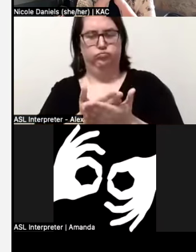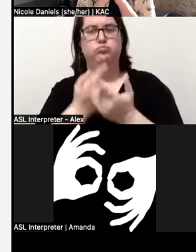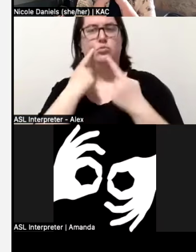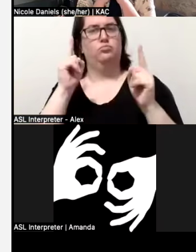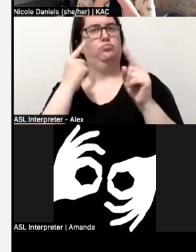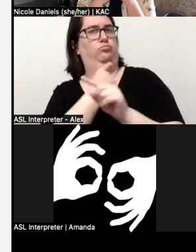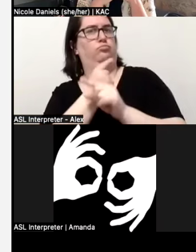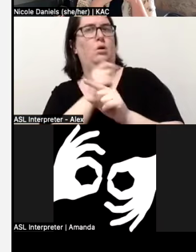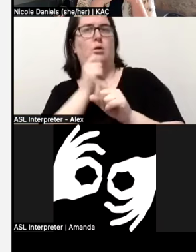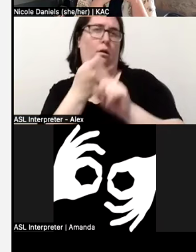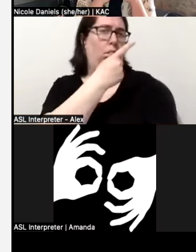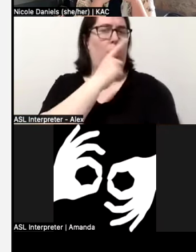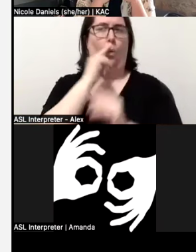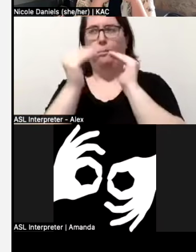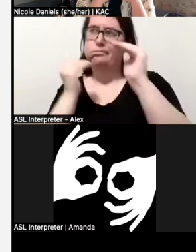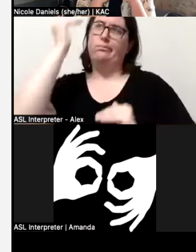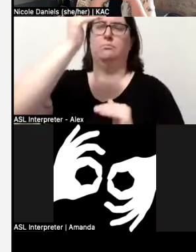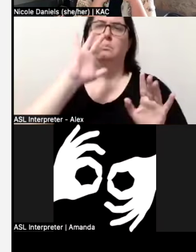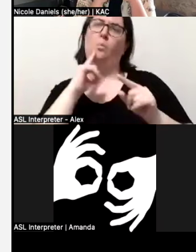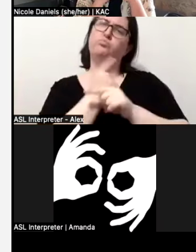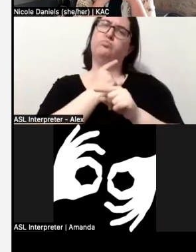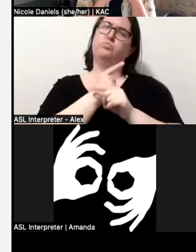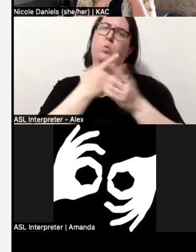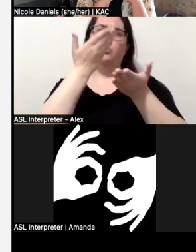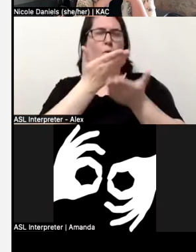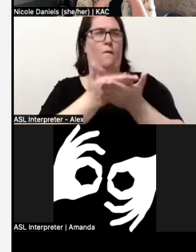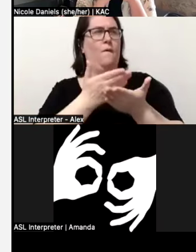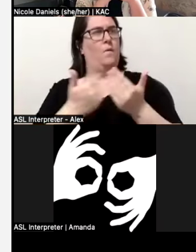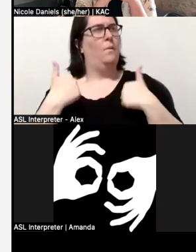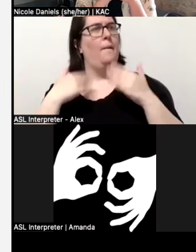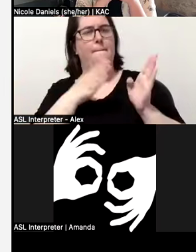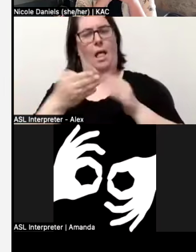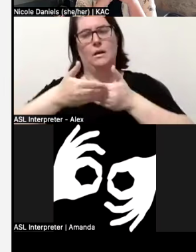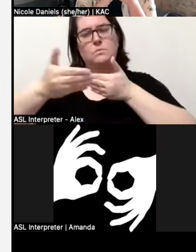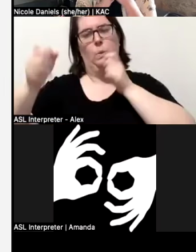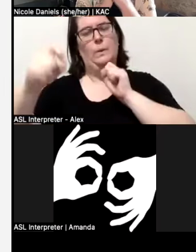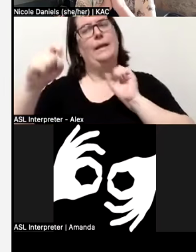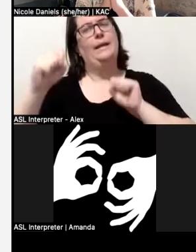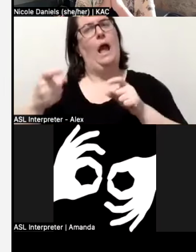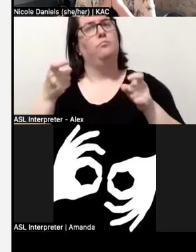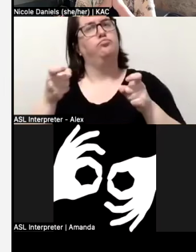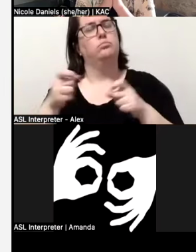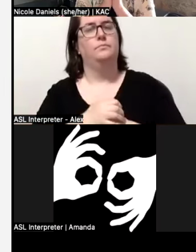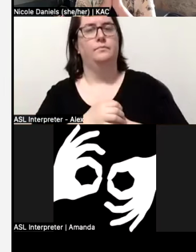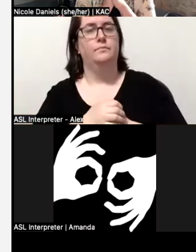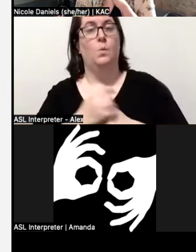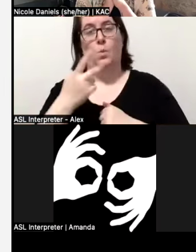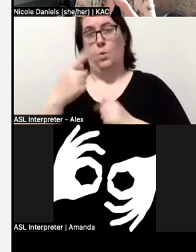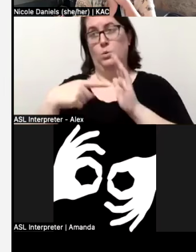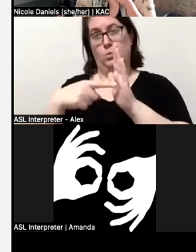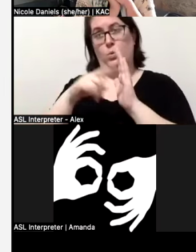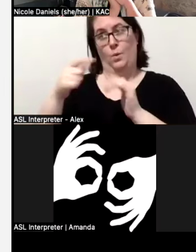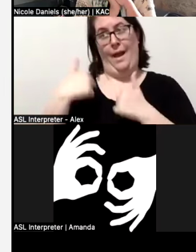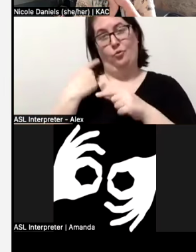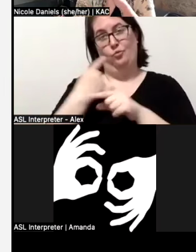relation to programs, services, operations, and longer-term plans. And we are looking to see that you have realistic